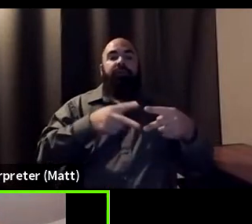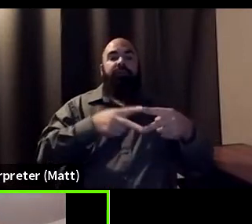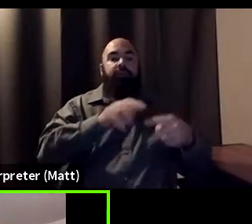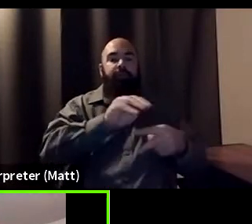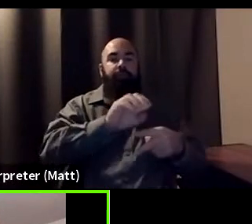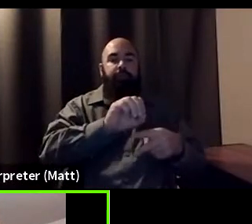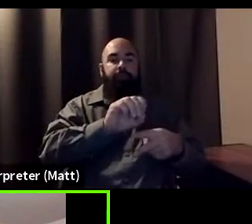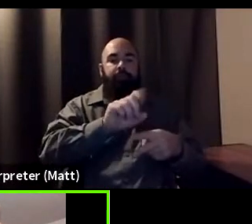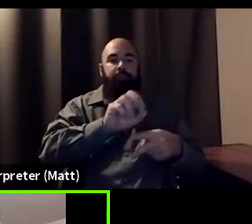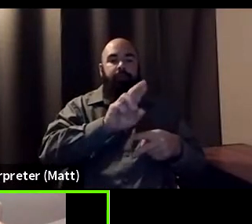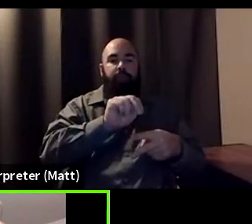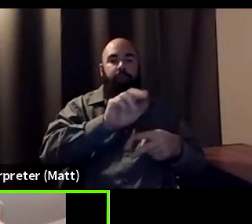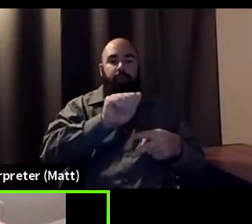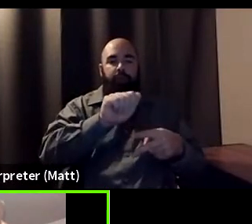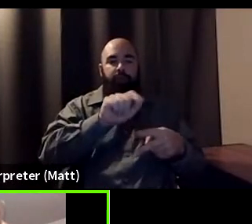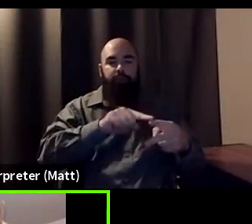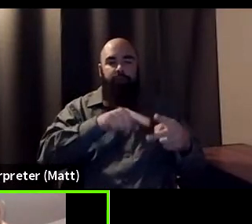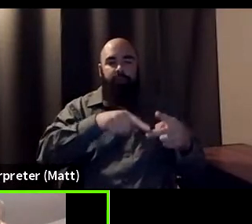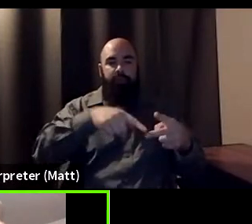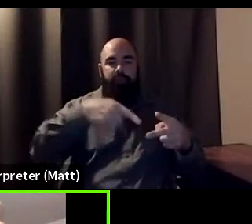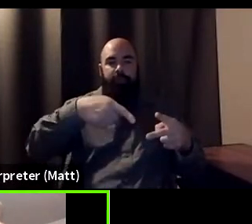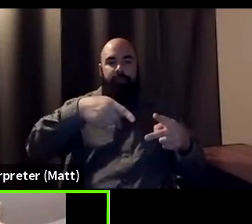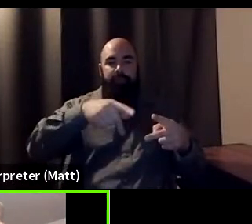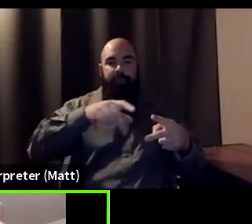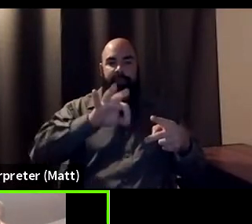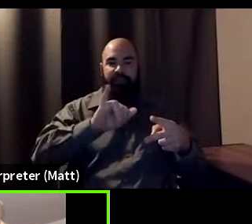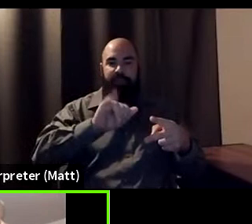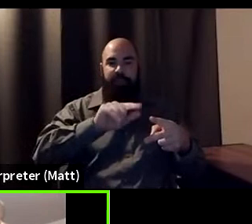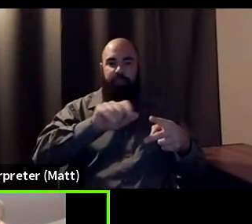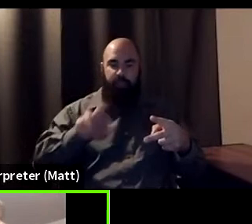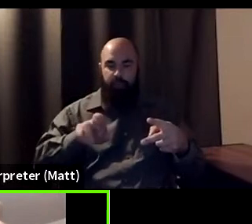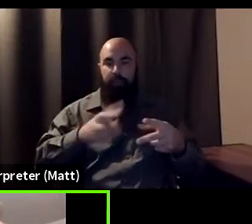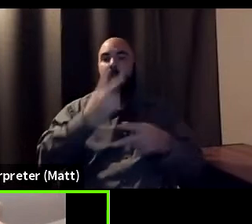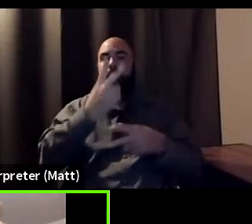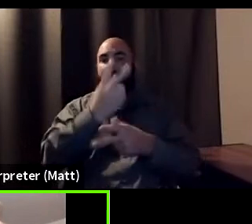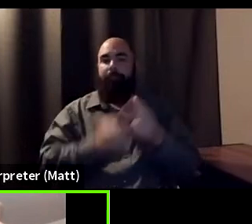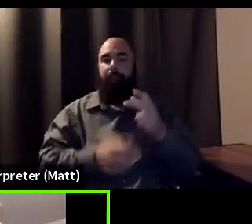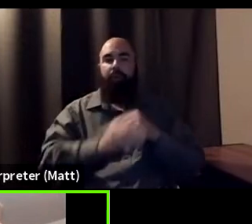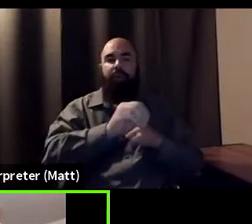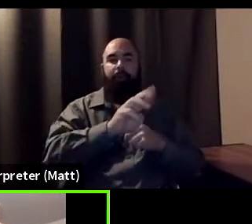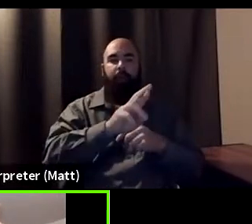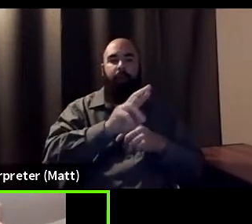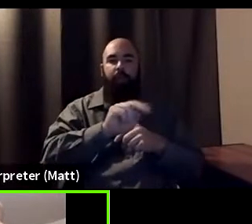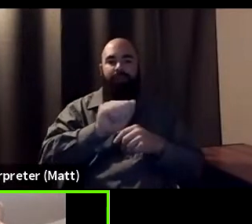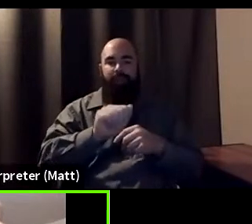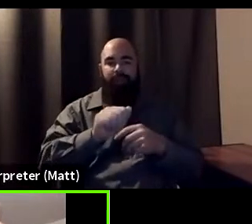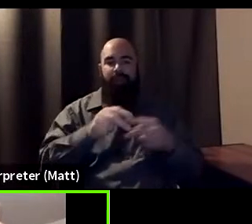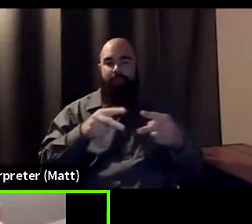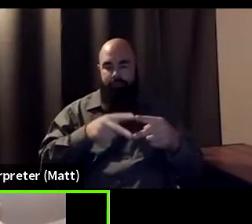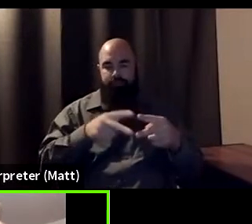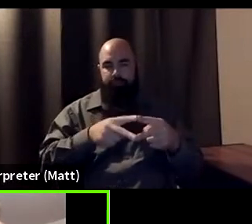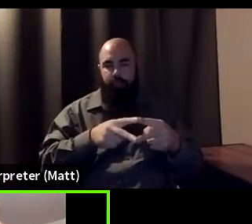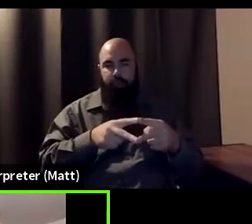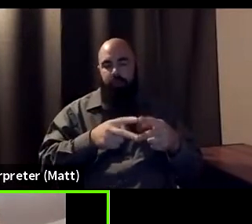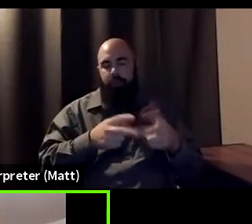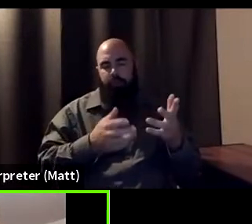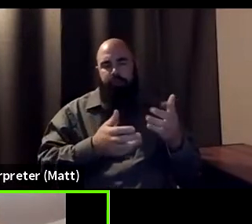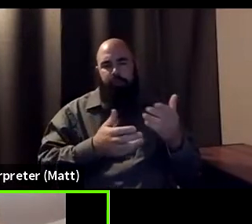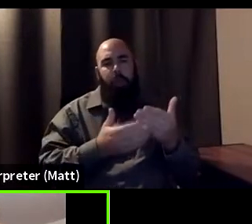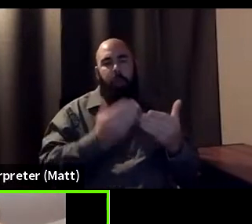Moderna and the Pfizer. Both of them are mRNA vaccines. Both of them have pretty similar information about